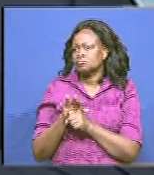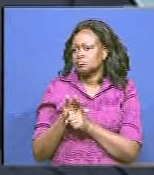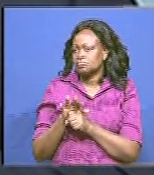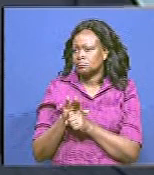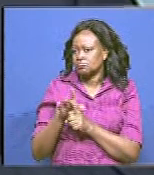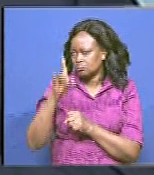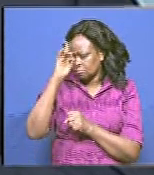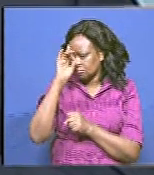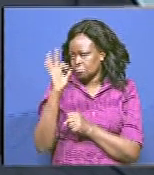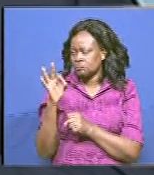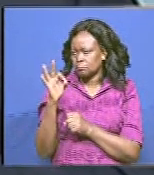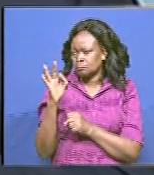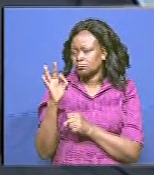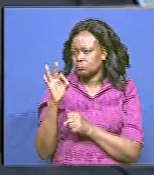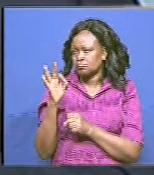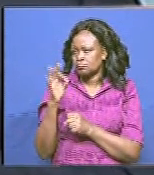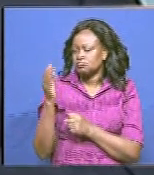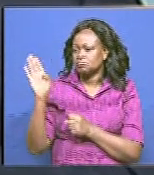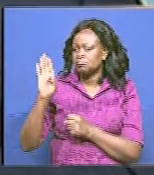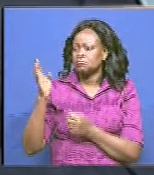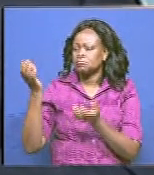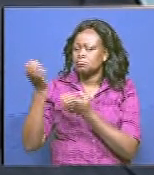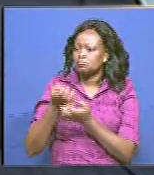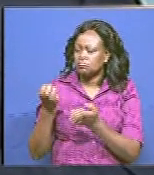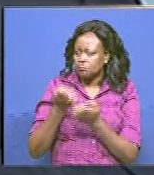serious potential in terms of blue economy. Yes.